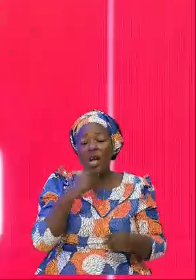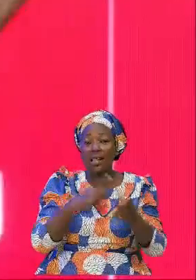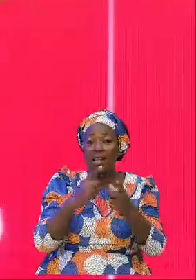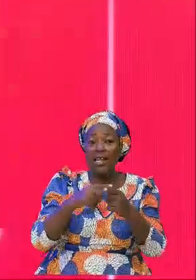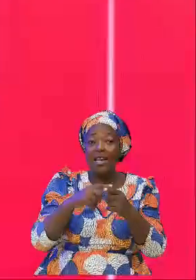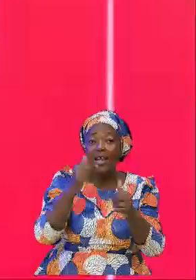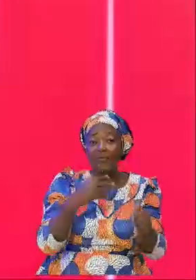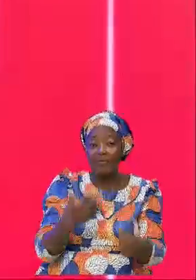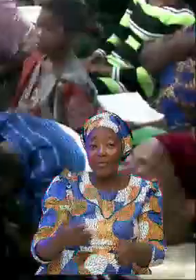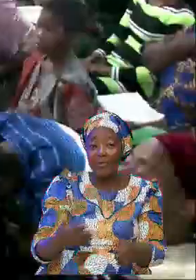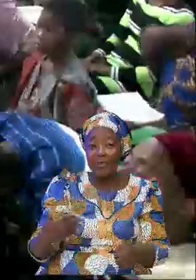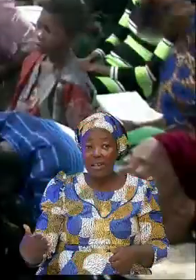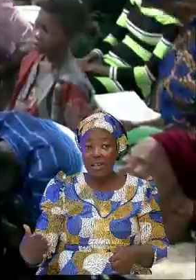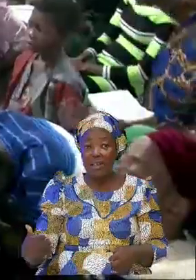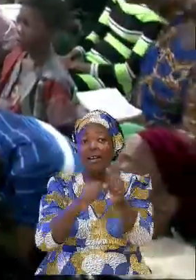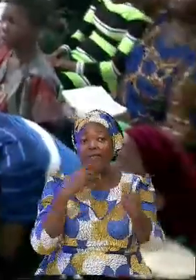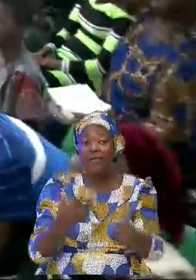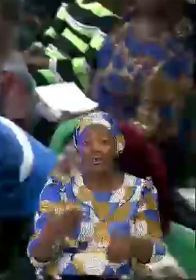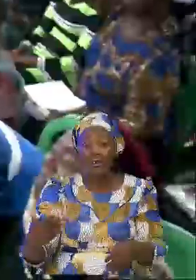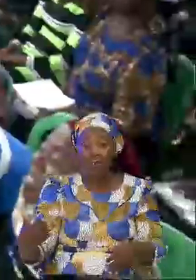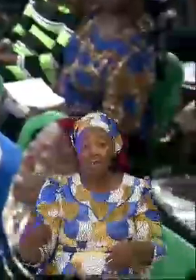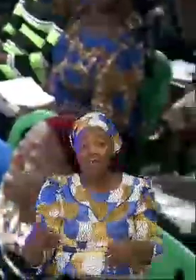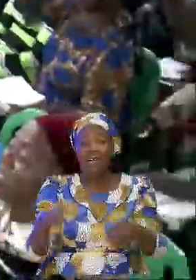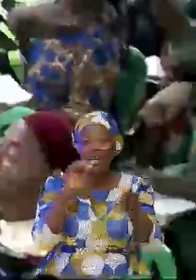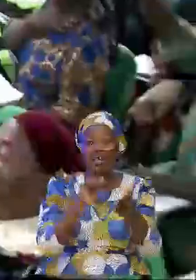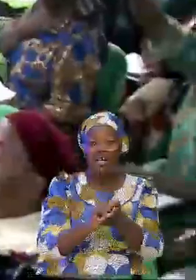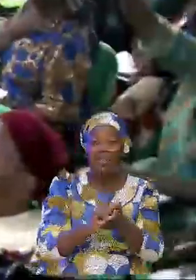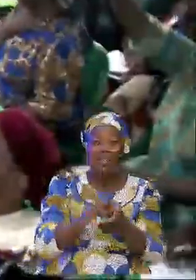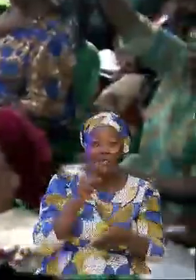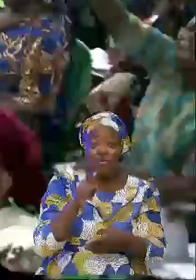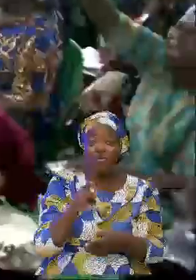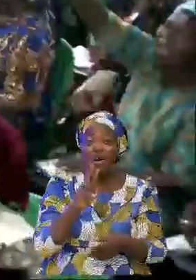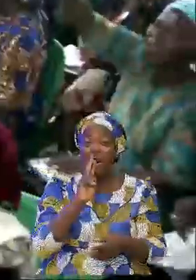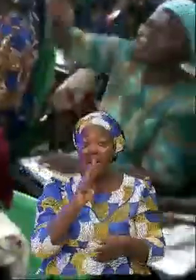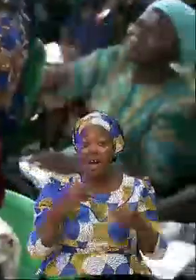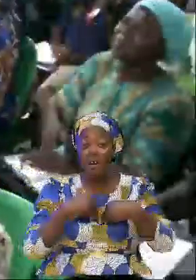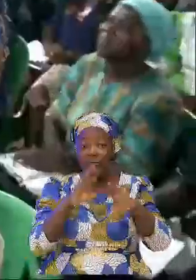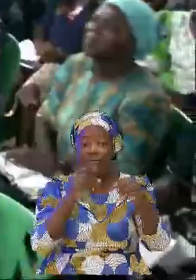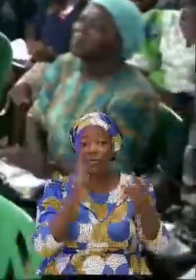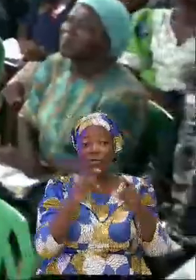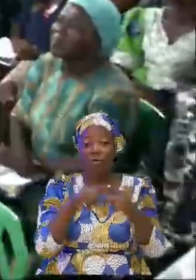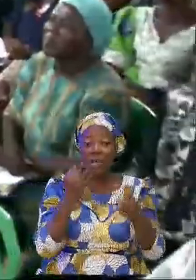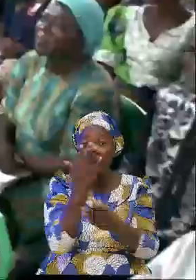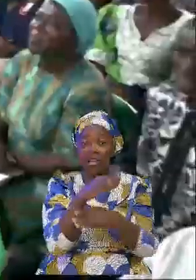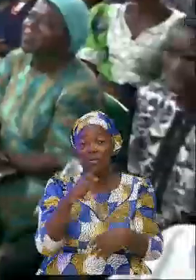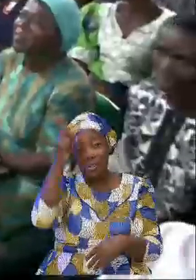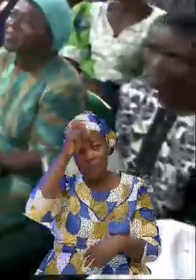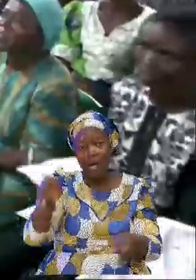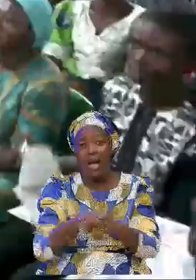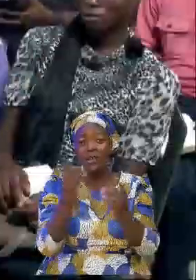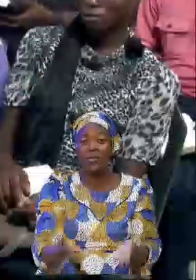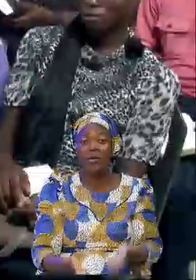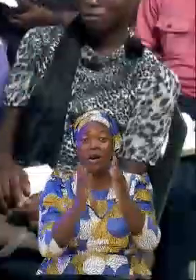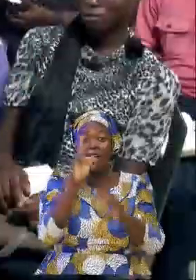you wake up like a giant. And everything, everything you have given into